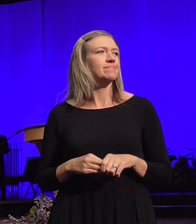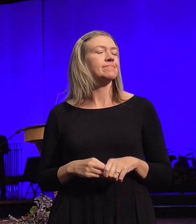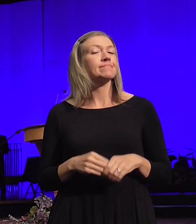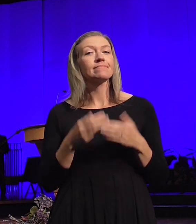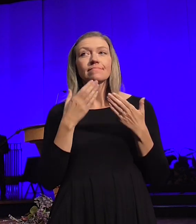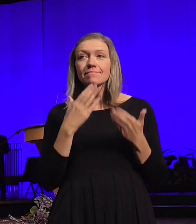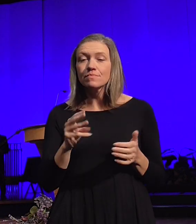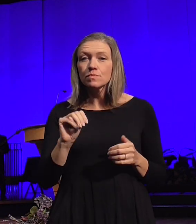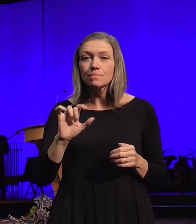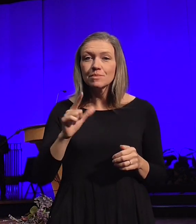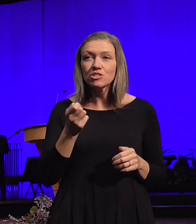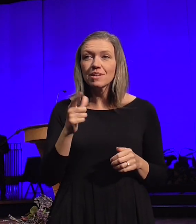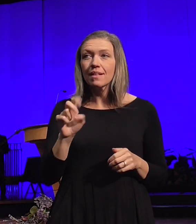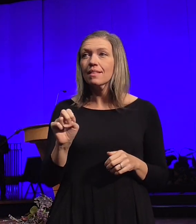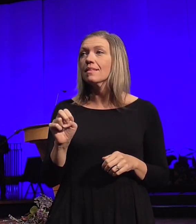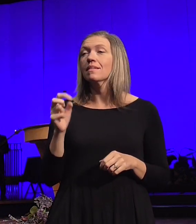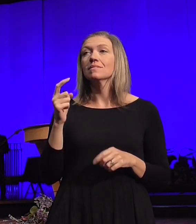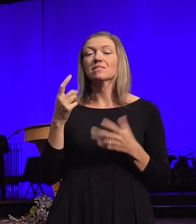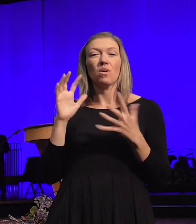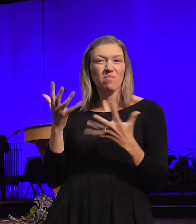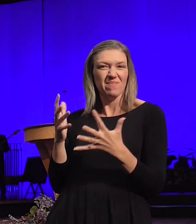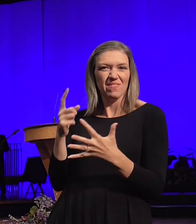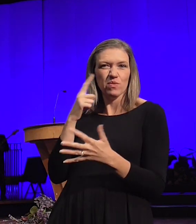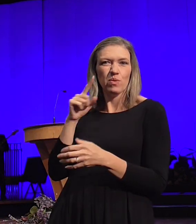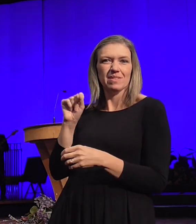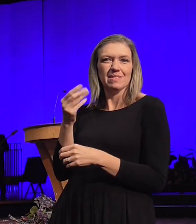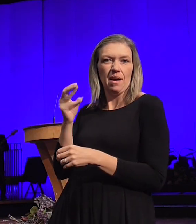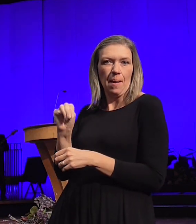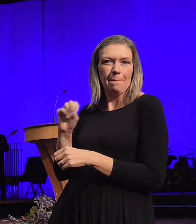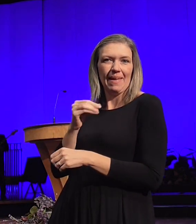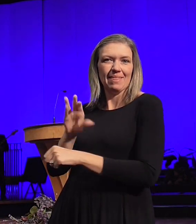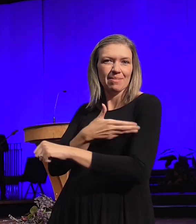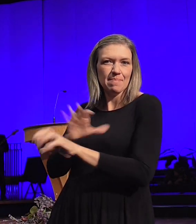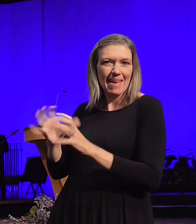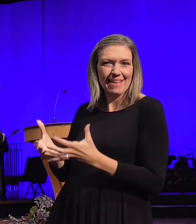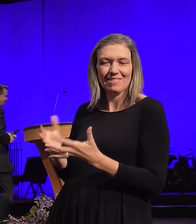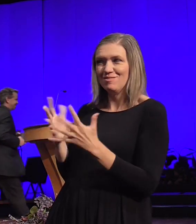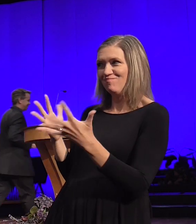Thank you, Michelle. With that, let's hear it for Tom Litch and this Mile High Band.